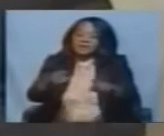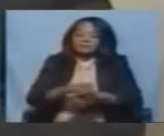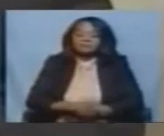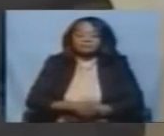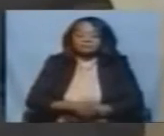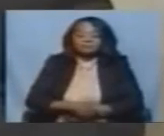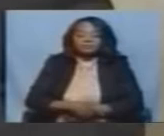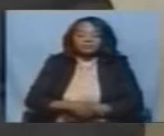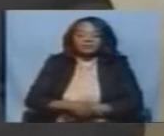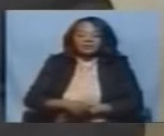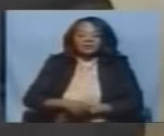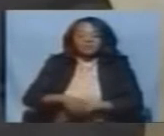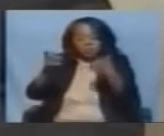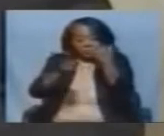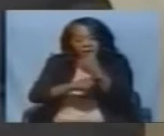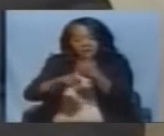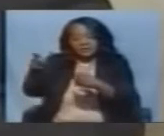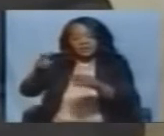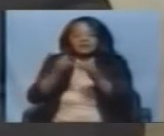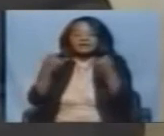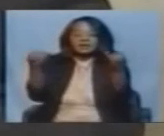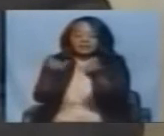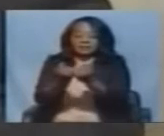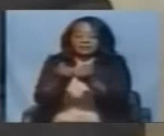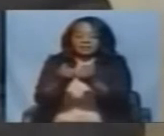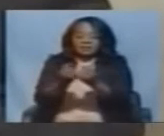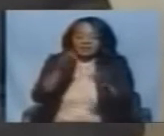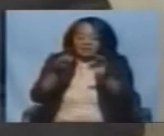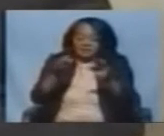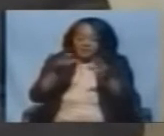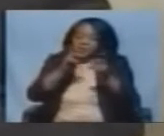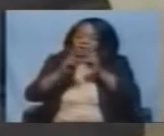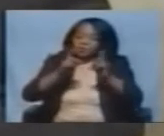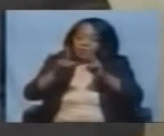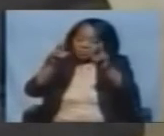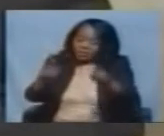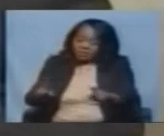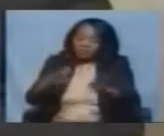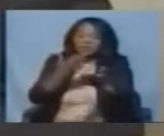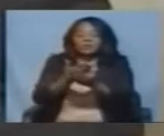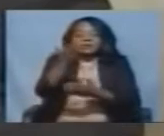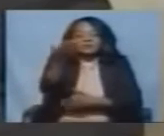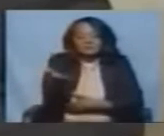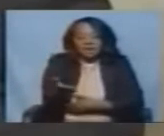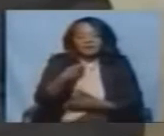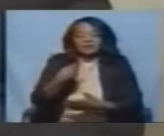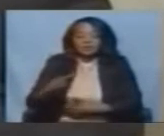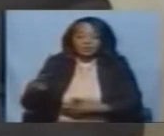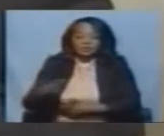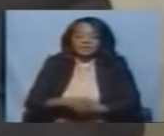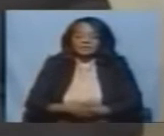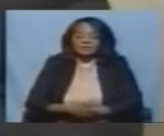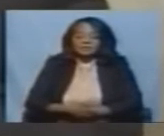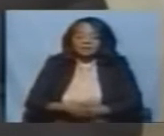Act does talk about a person who's conducting the procurement. Okay? We are